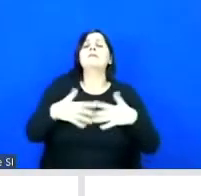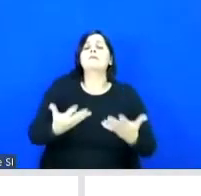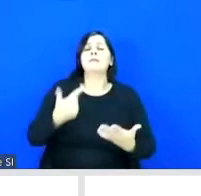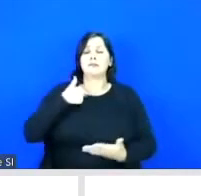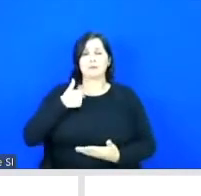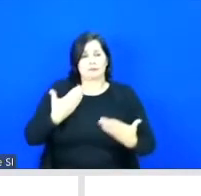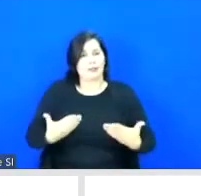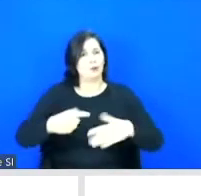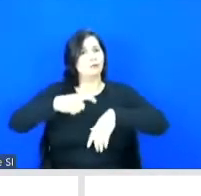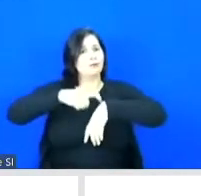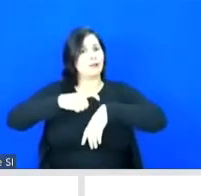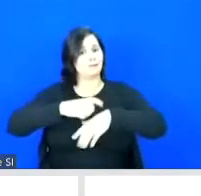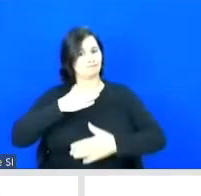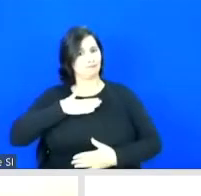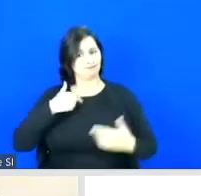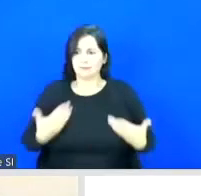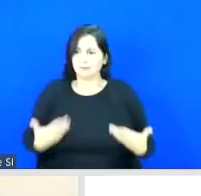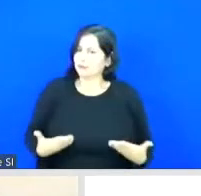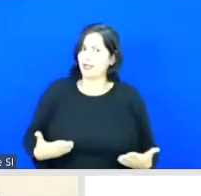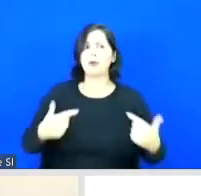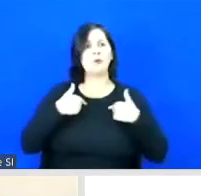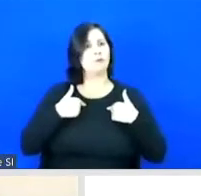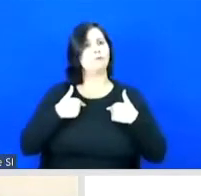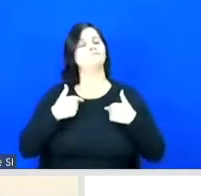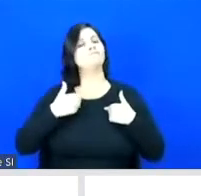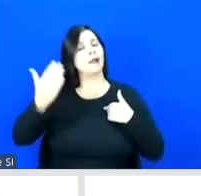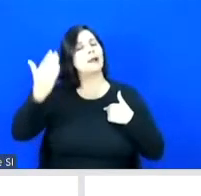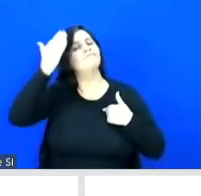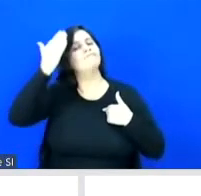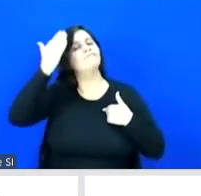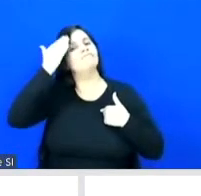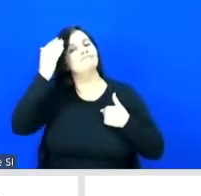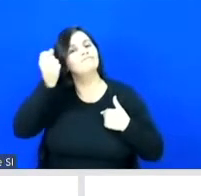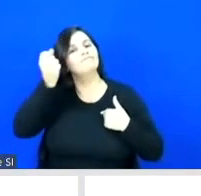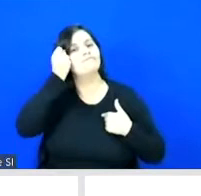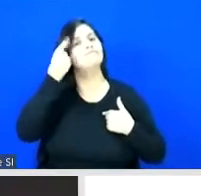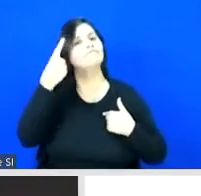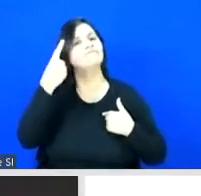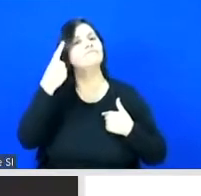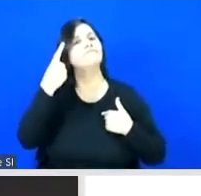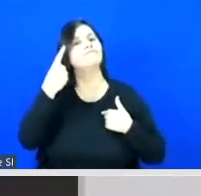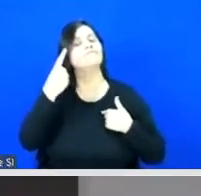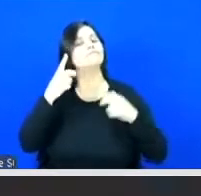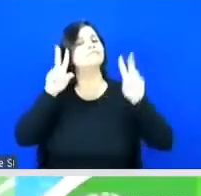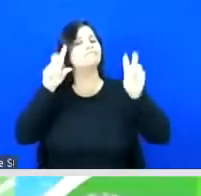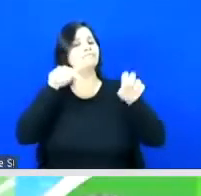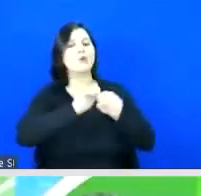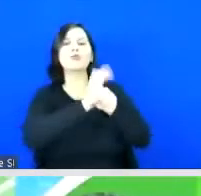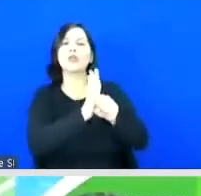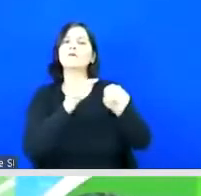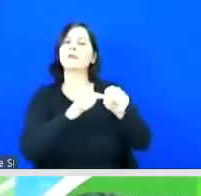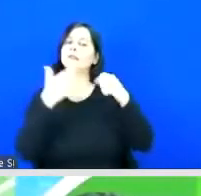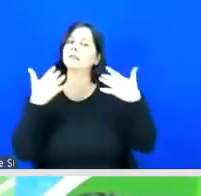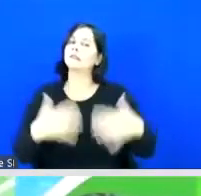pandemic, which causes a lot of harm and are really bad to people and communities